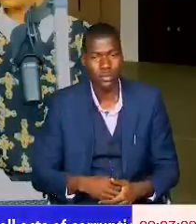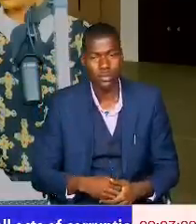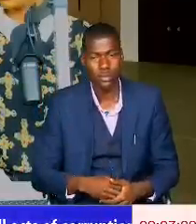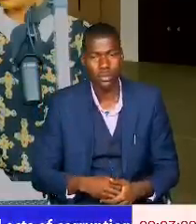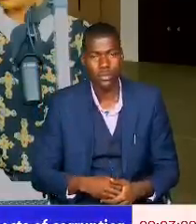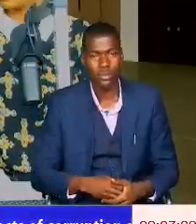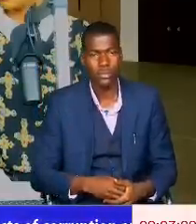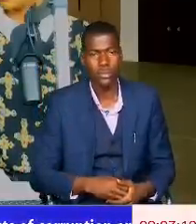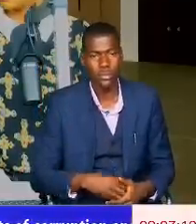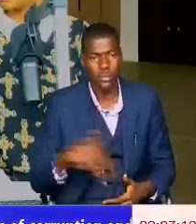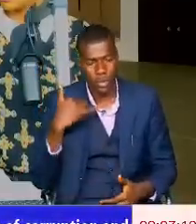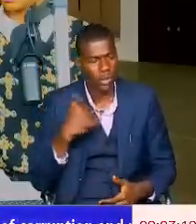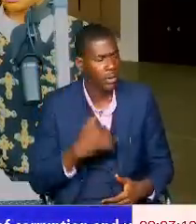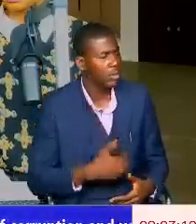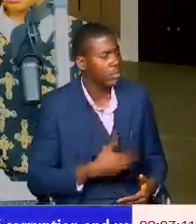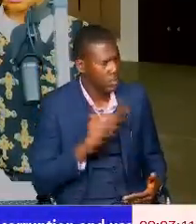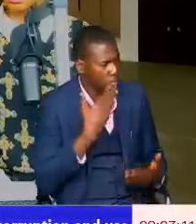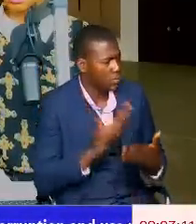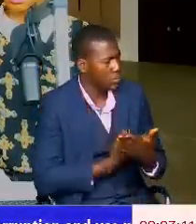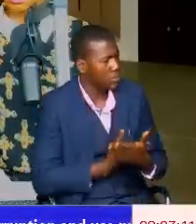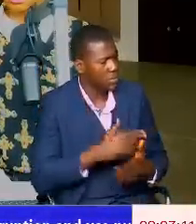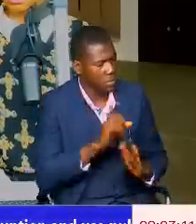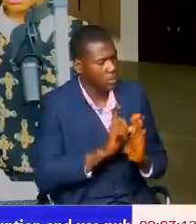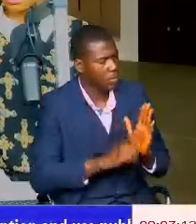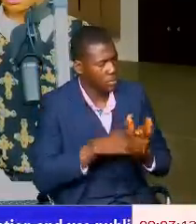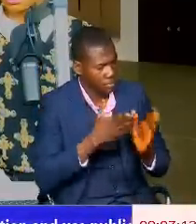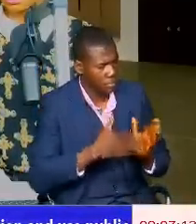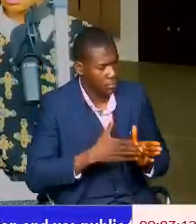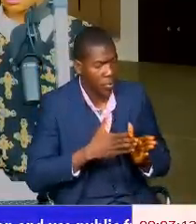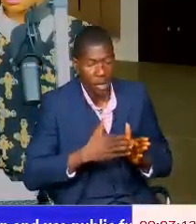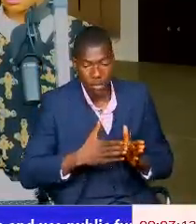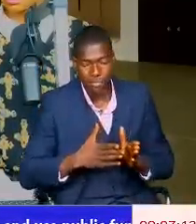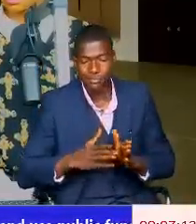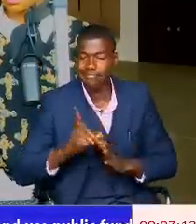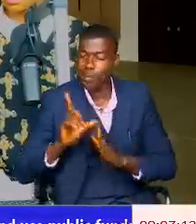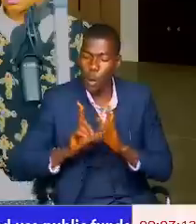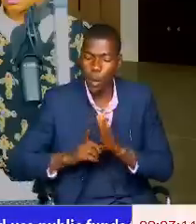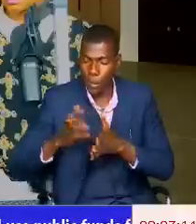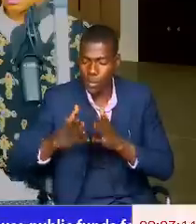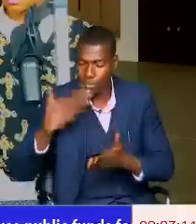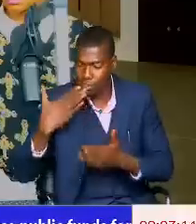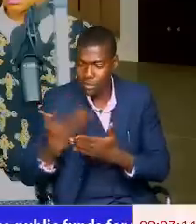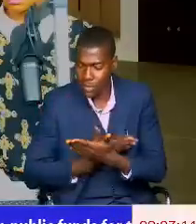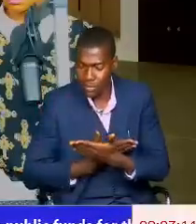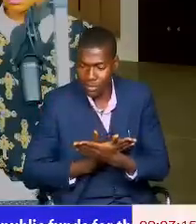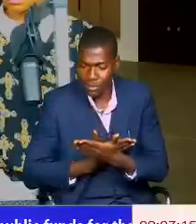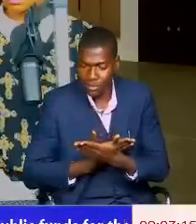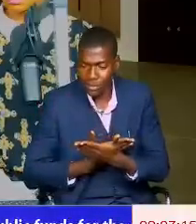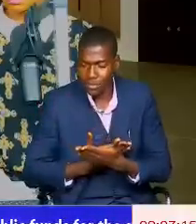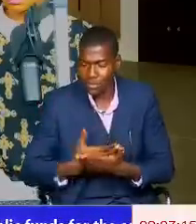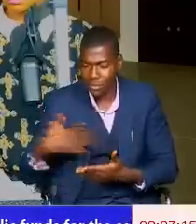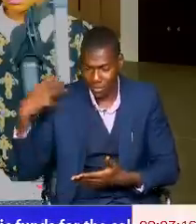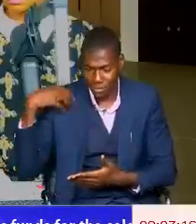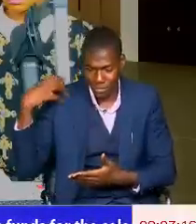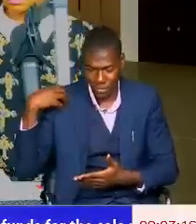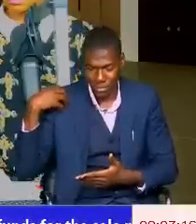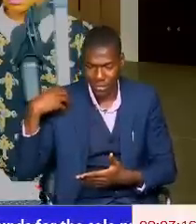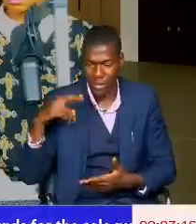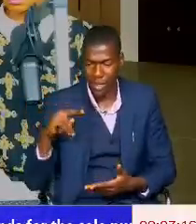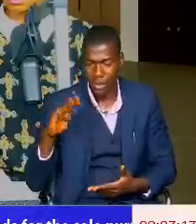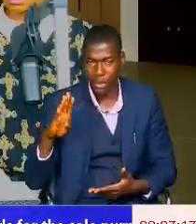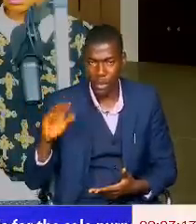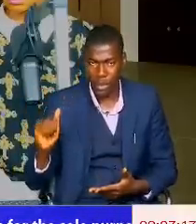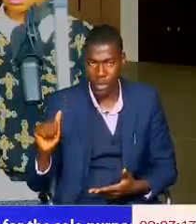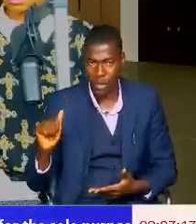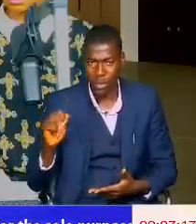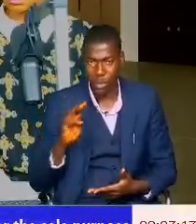mate. Barrister, good morning. Good morning, sir. The chairman MBA Buhari branch, Nigerian